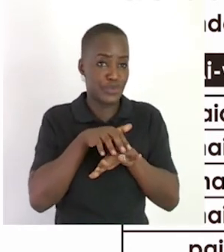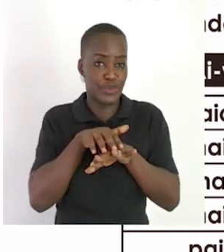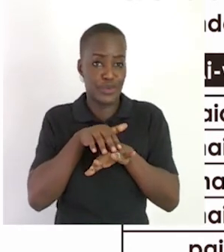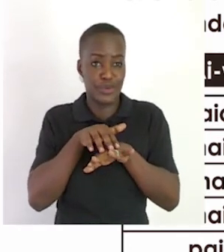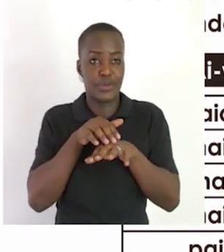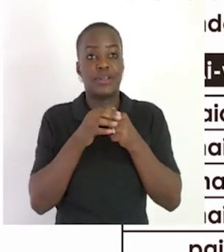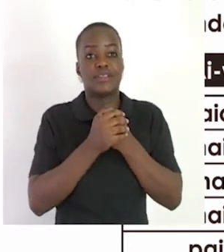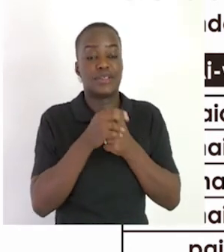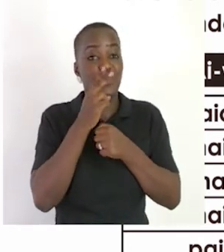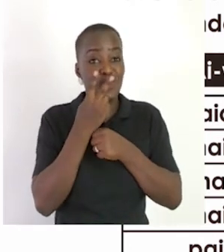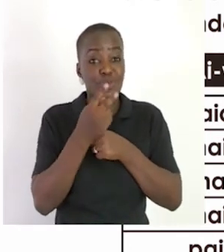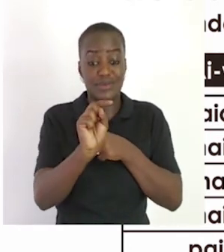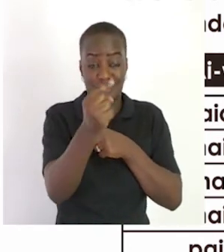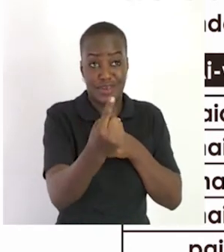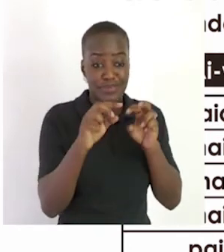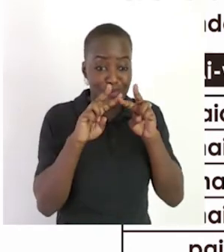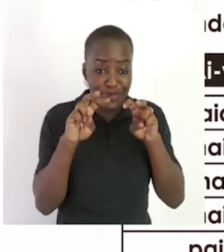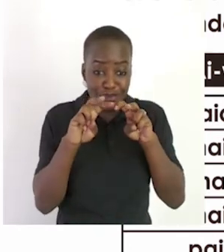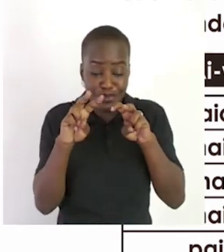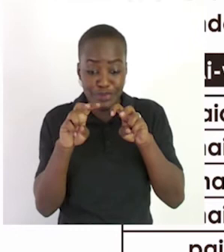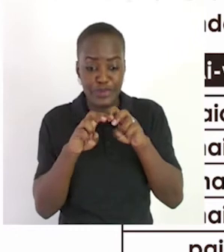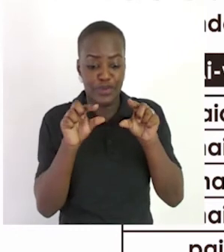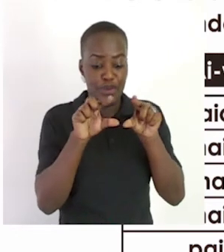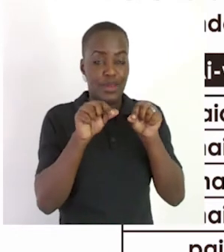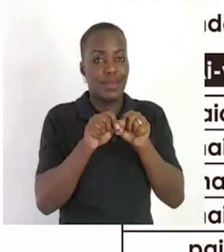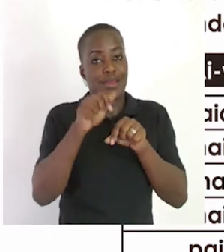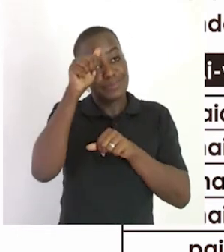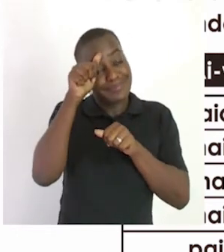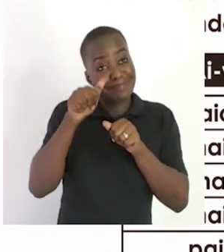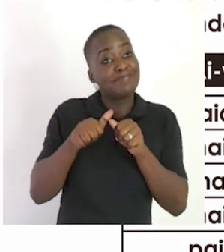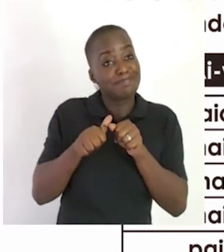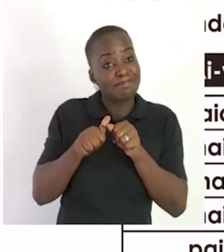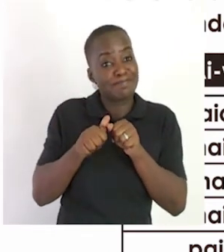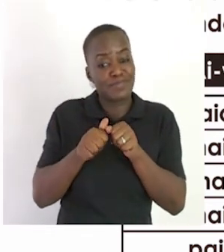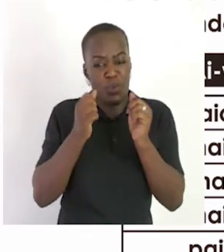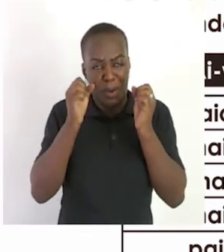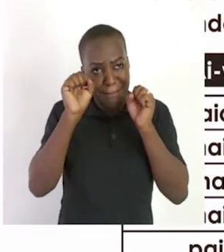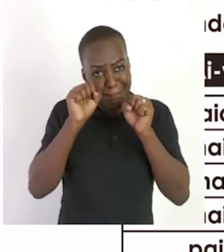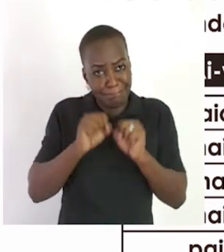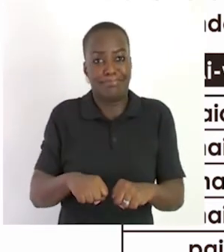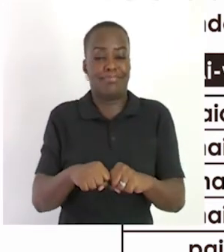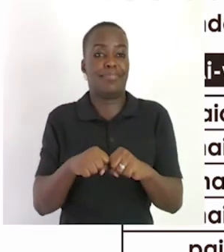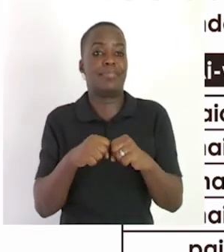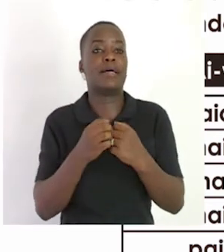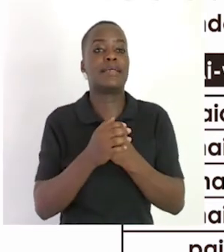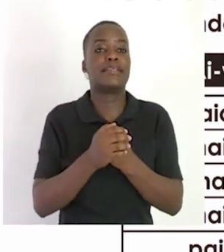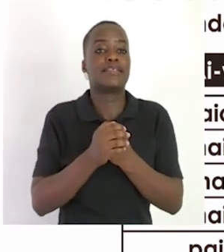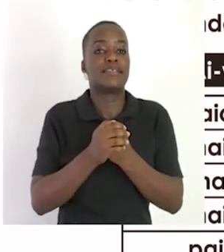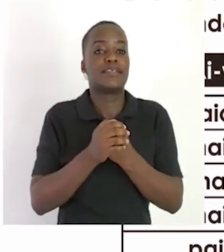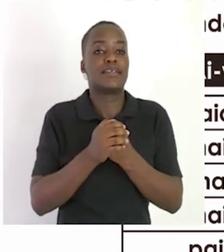are going to look for these words. Remember, we need to make sure